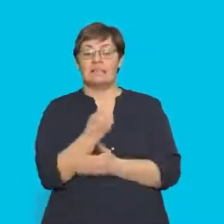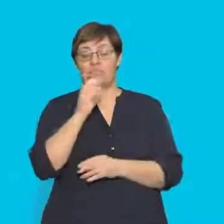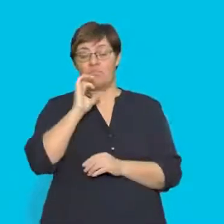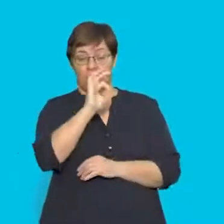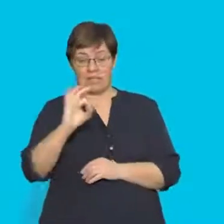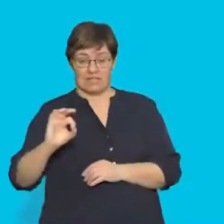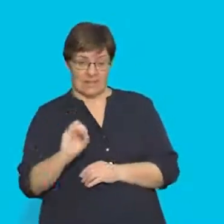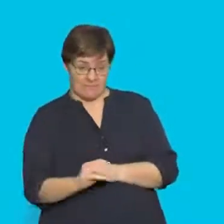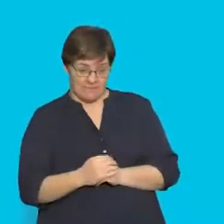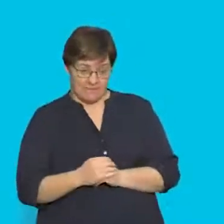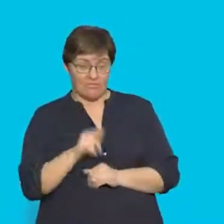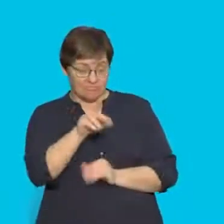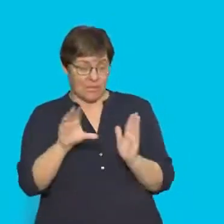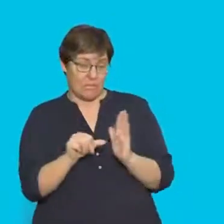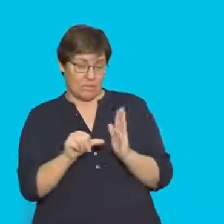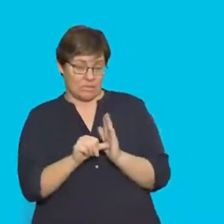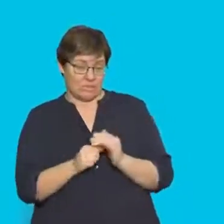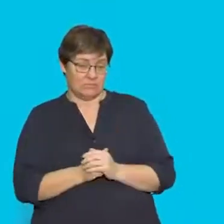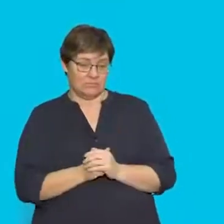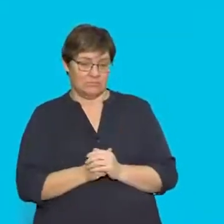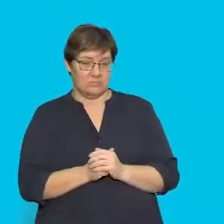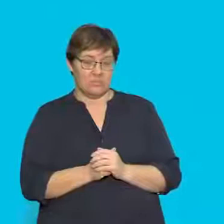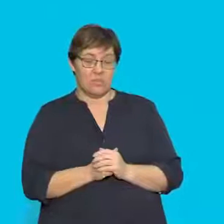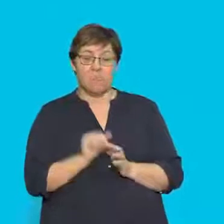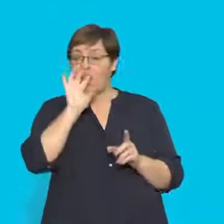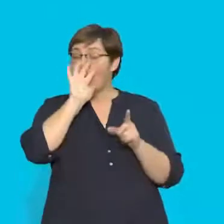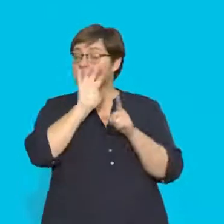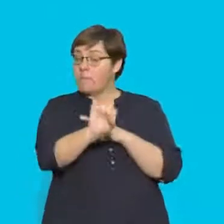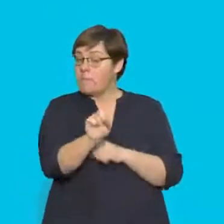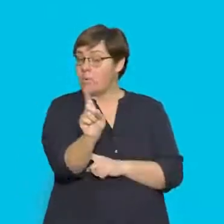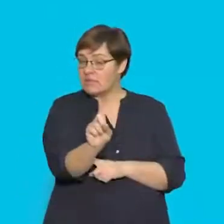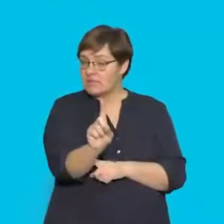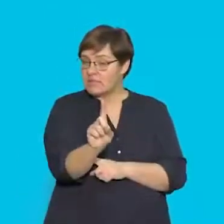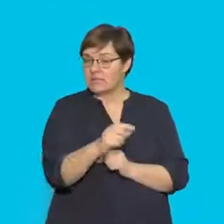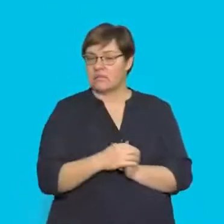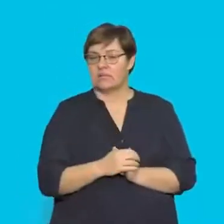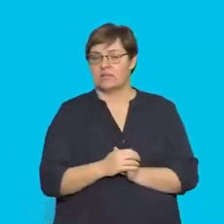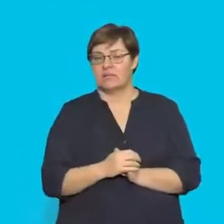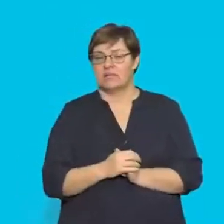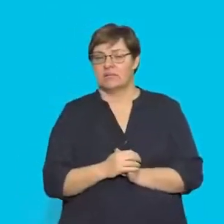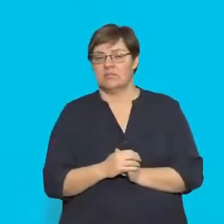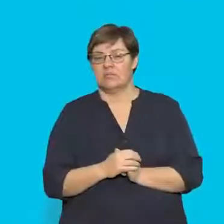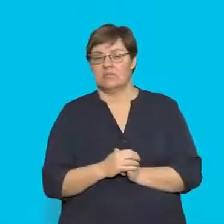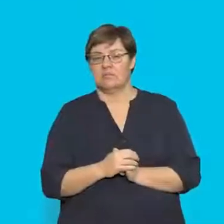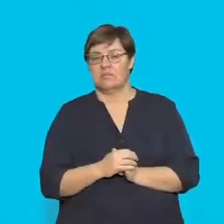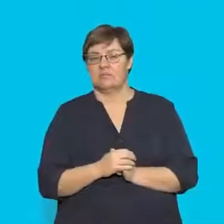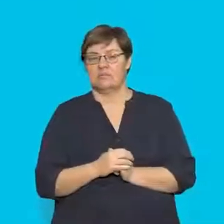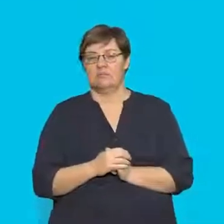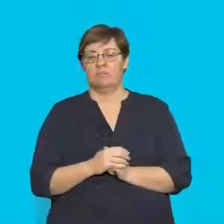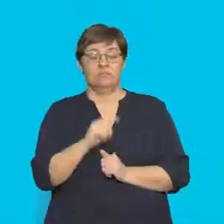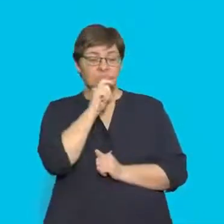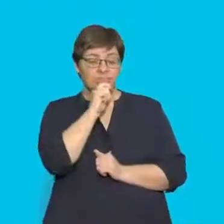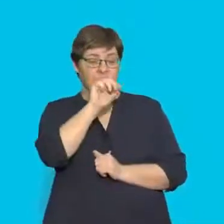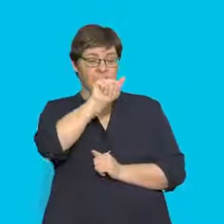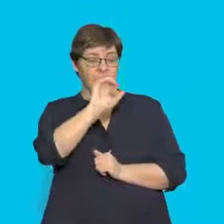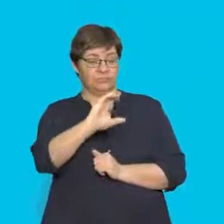rings. Now that's an important feature. What you need to recognize is that you're actually, when you're